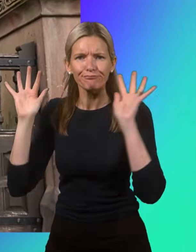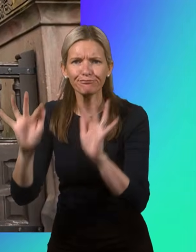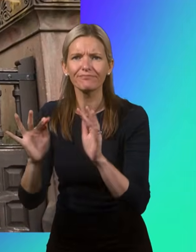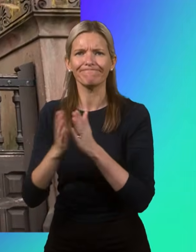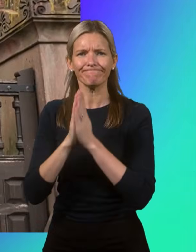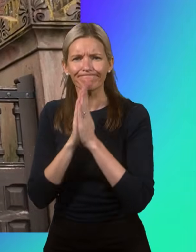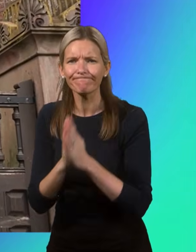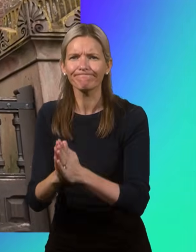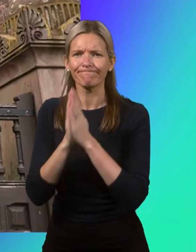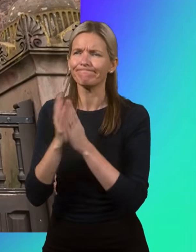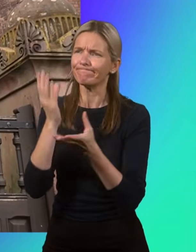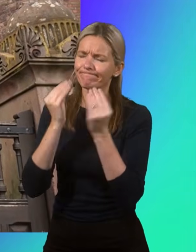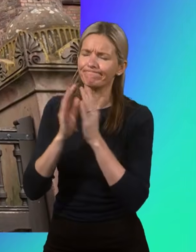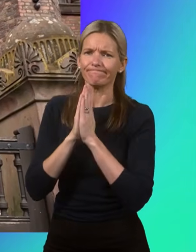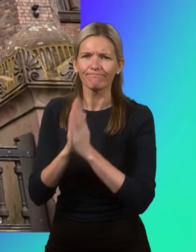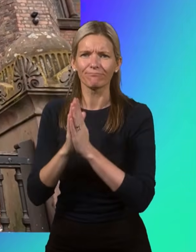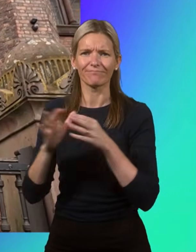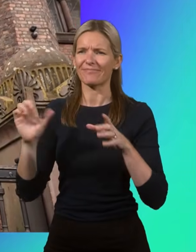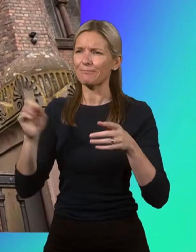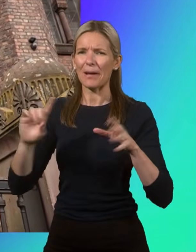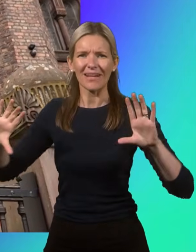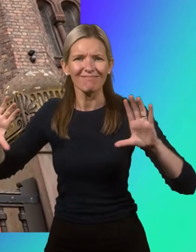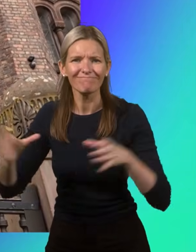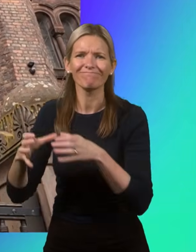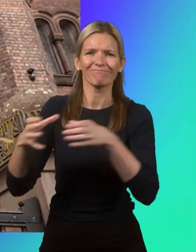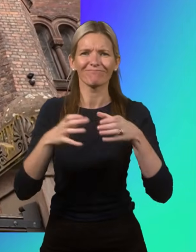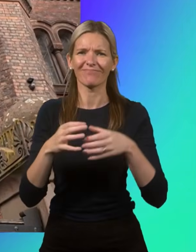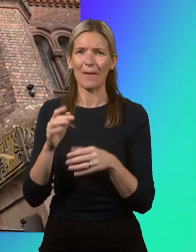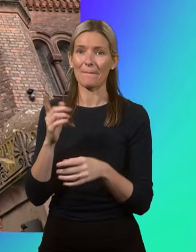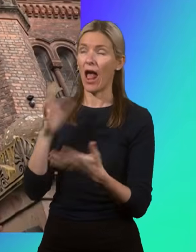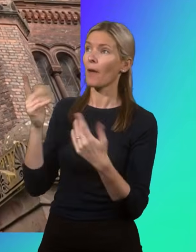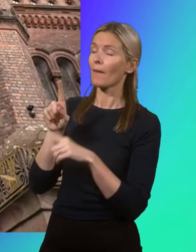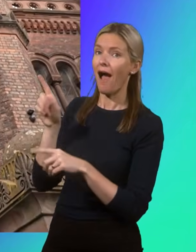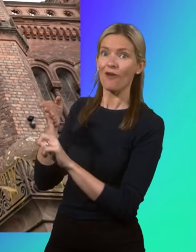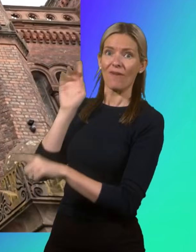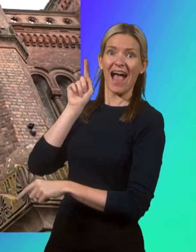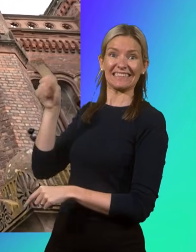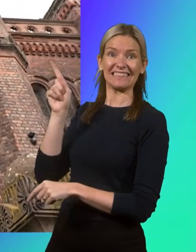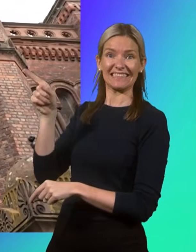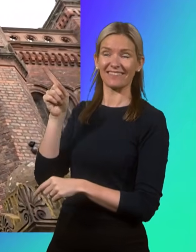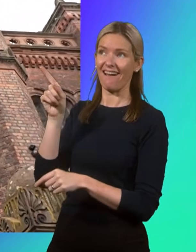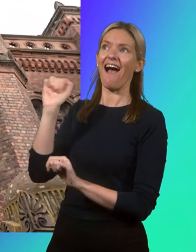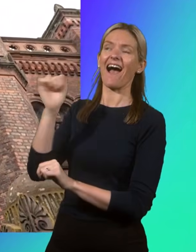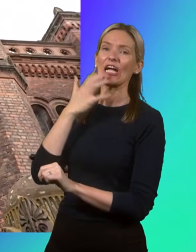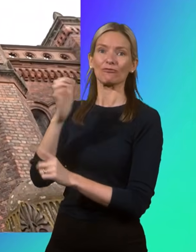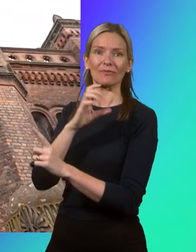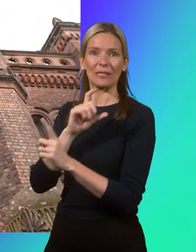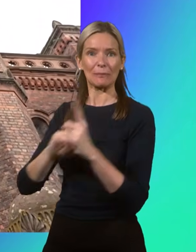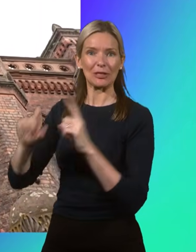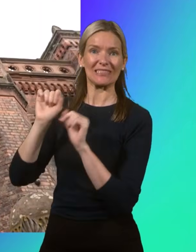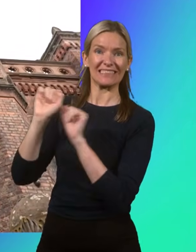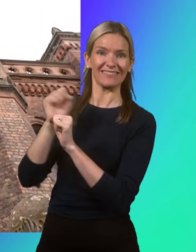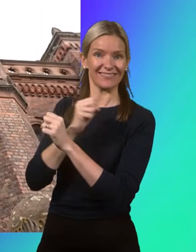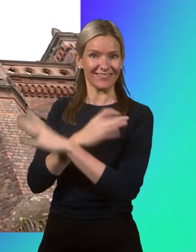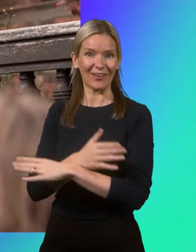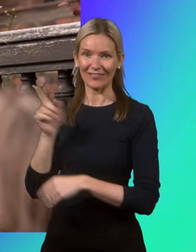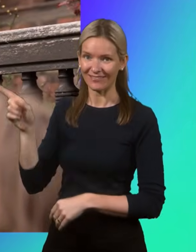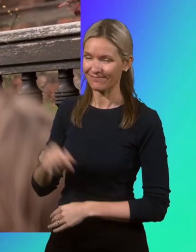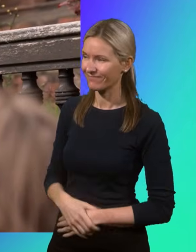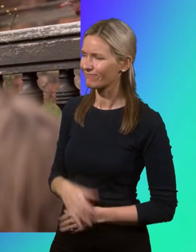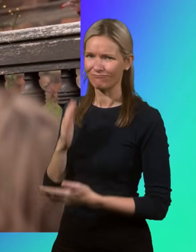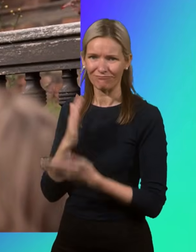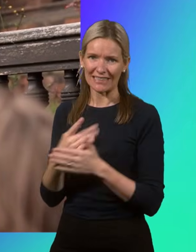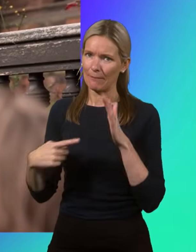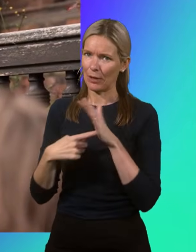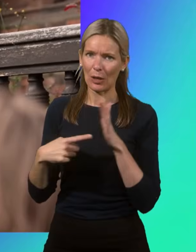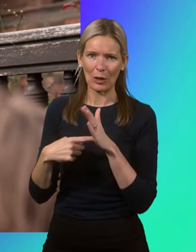worship. And it's a place that a lot of people will recognise and know of as part of the Jewish community. So it's really important for the trail that we have some places that are